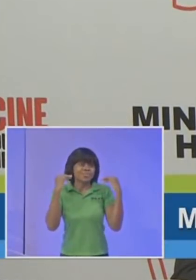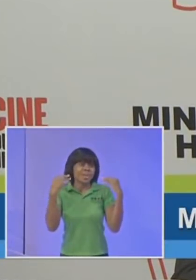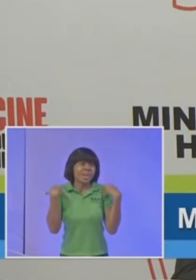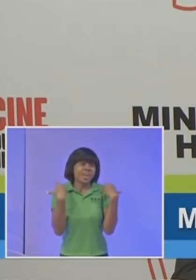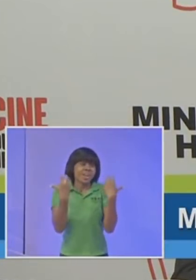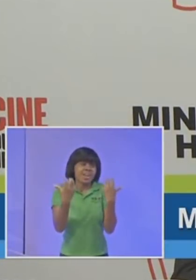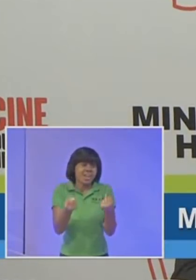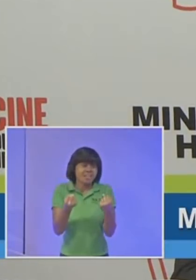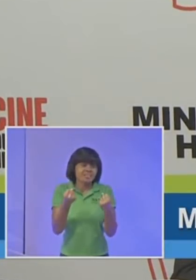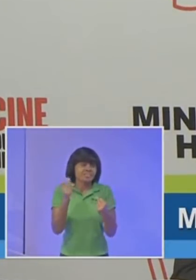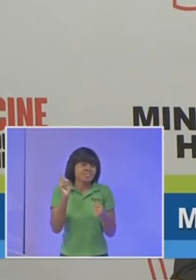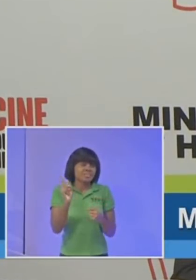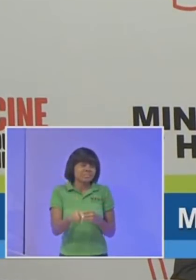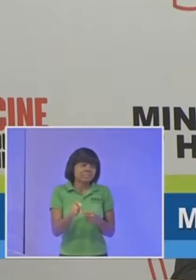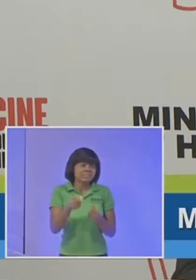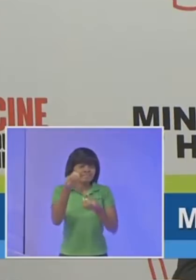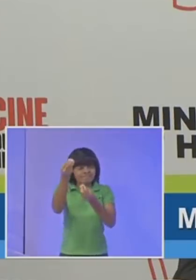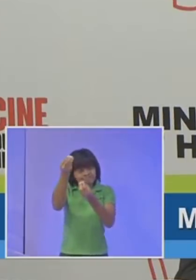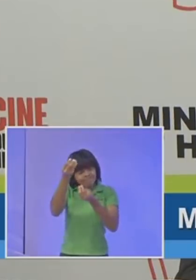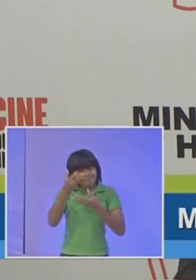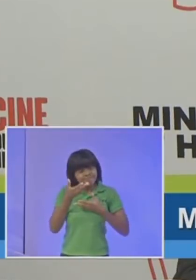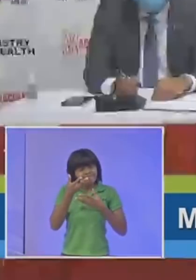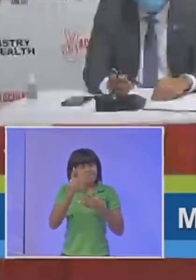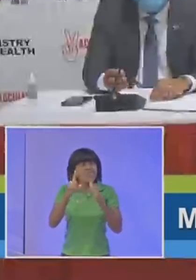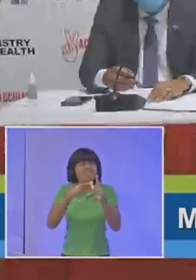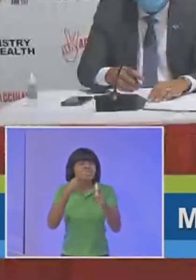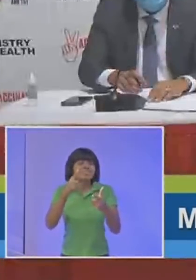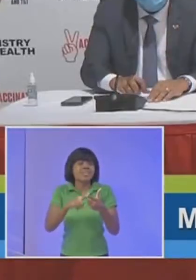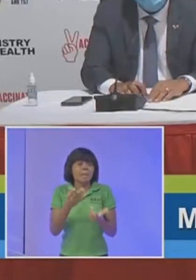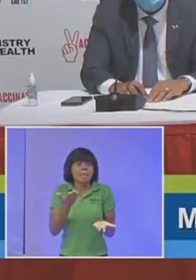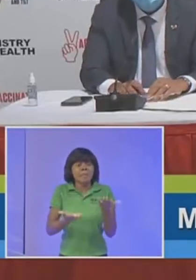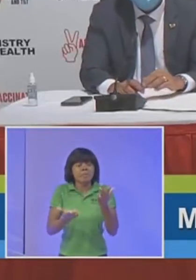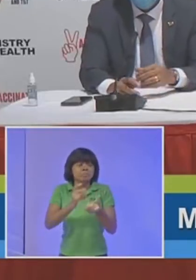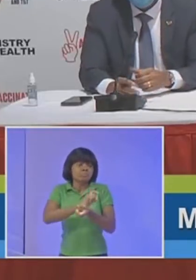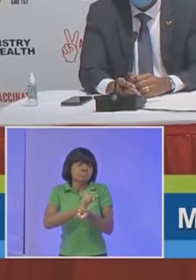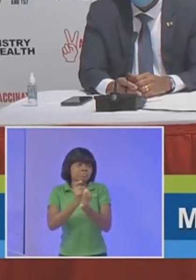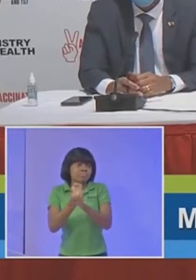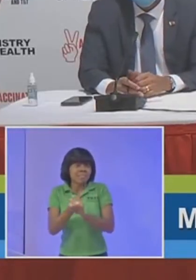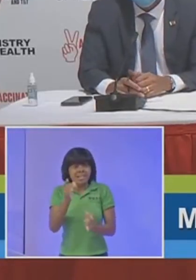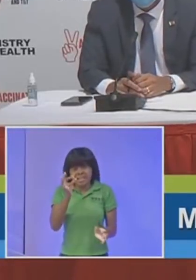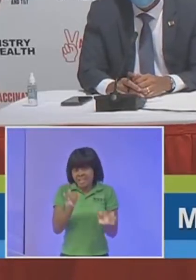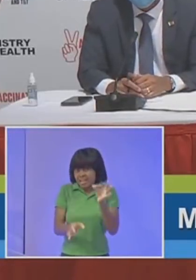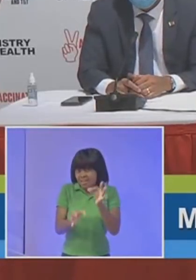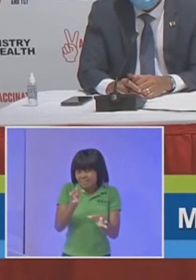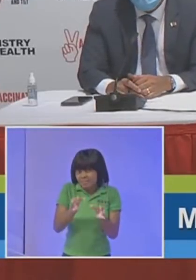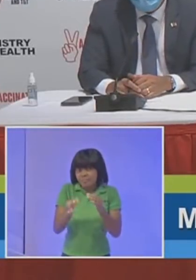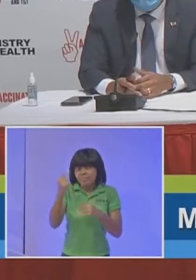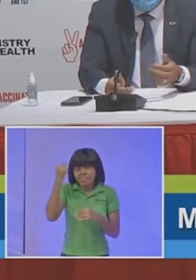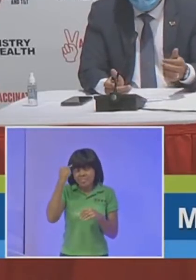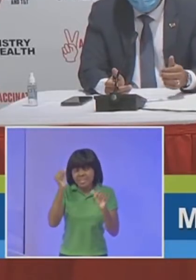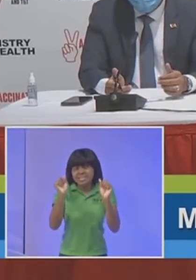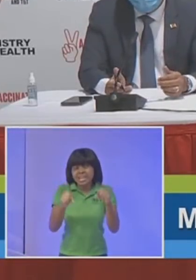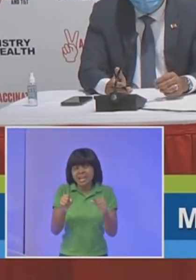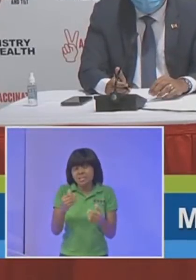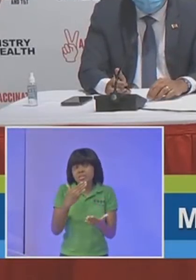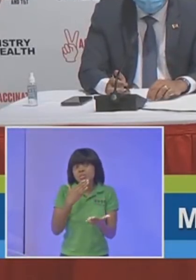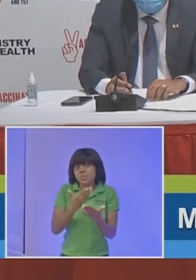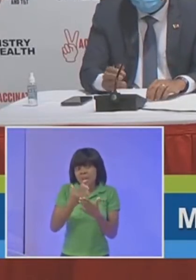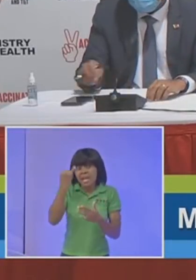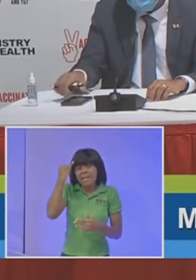decision will be announced if the need arises. Thank you very much. TV6, we go back to you again at this